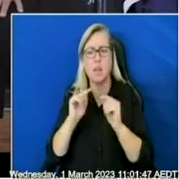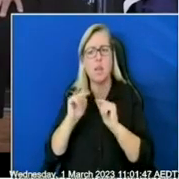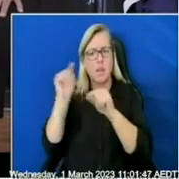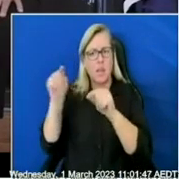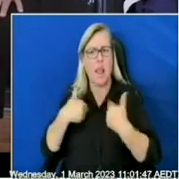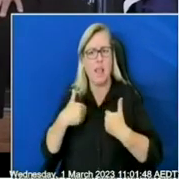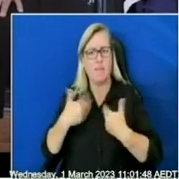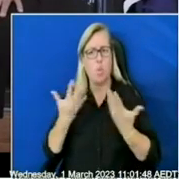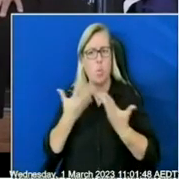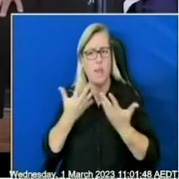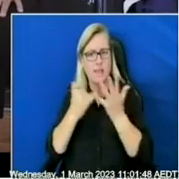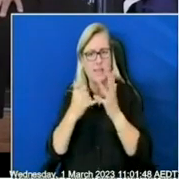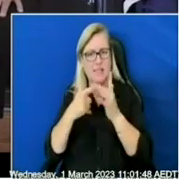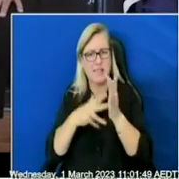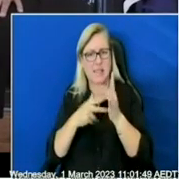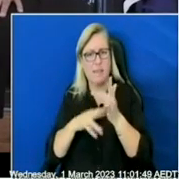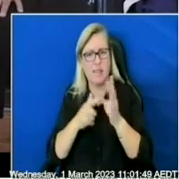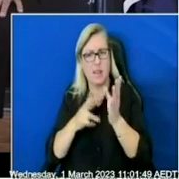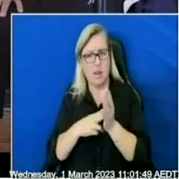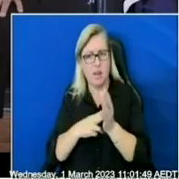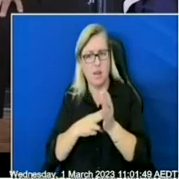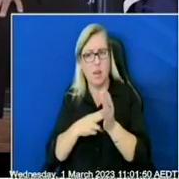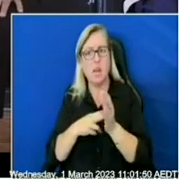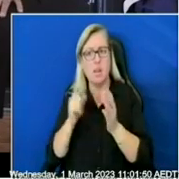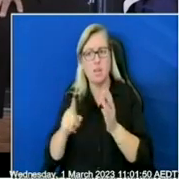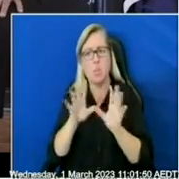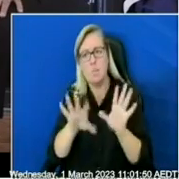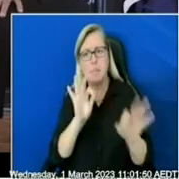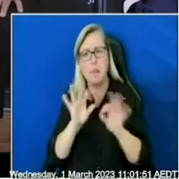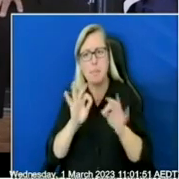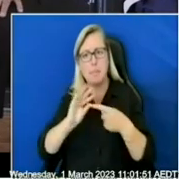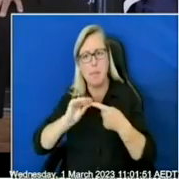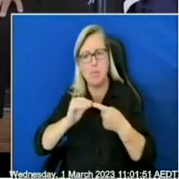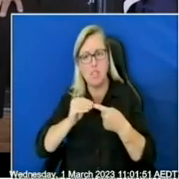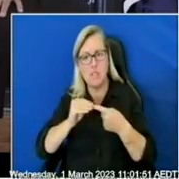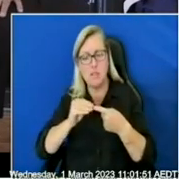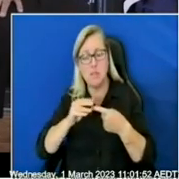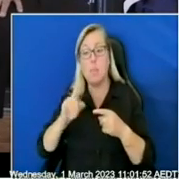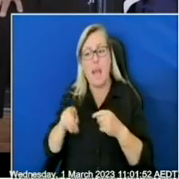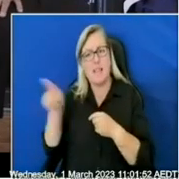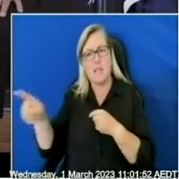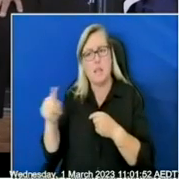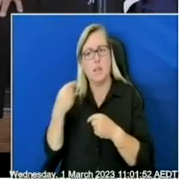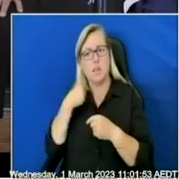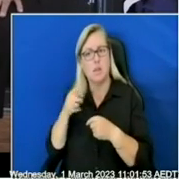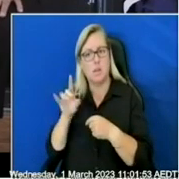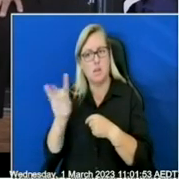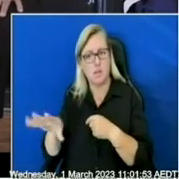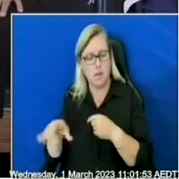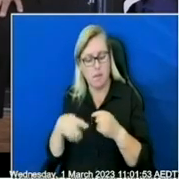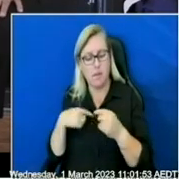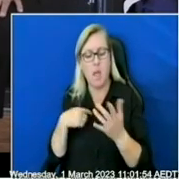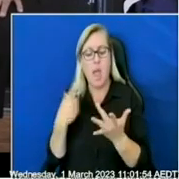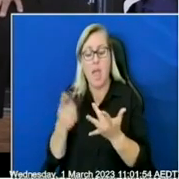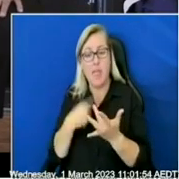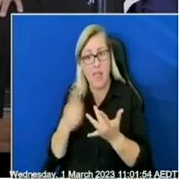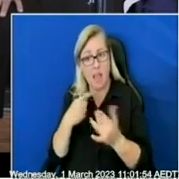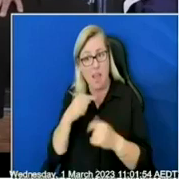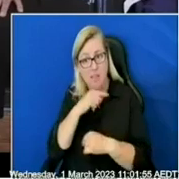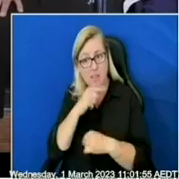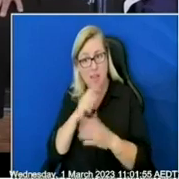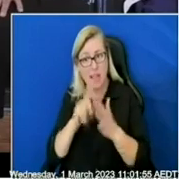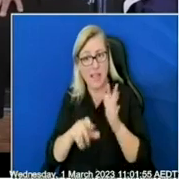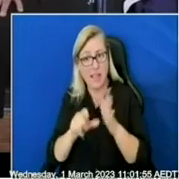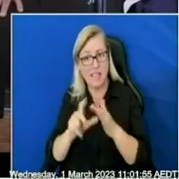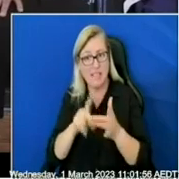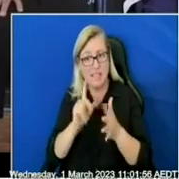suicided. But then her other son, his brother, Eddie, he was 30 and he suicided.